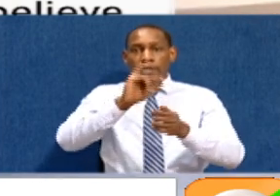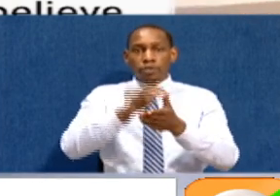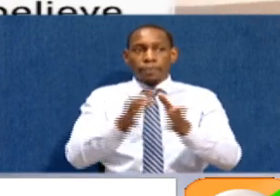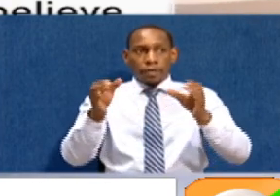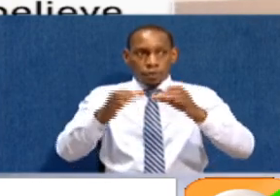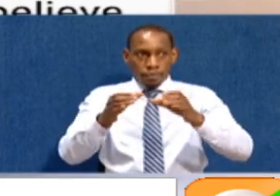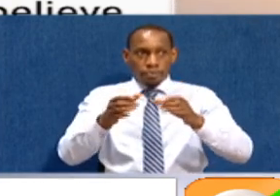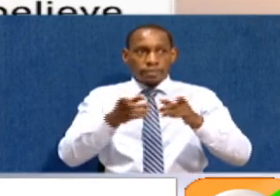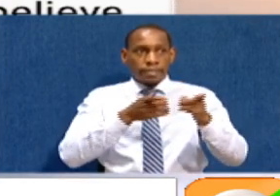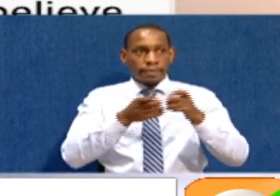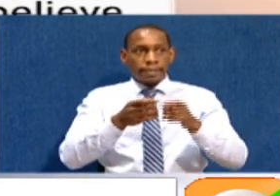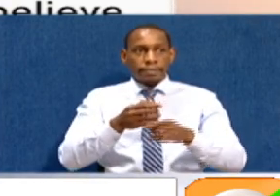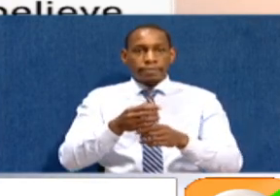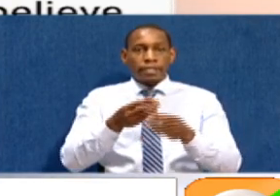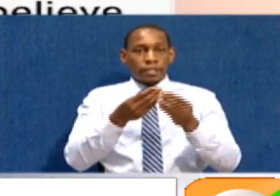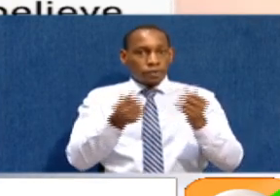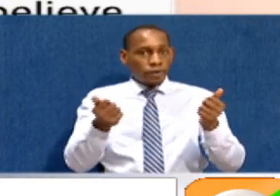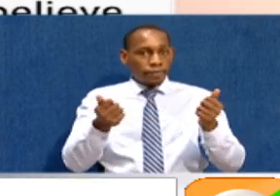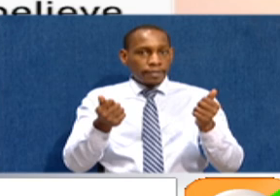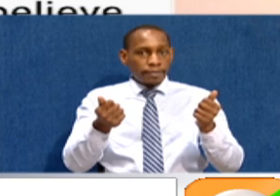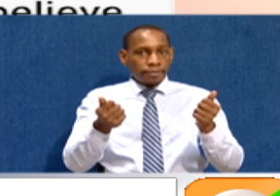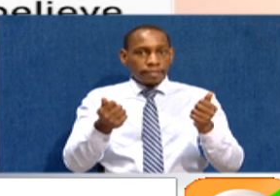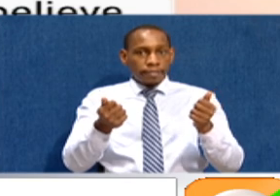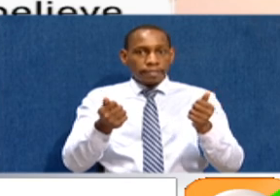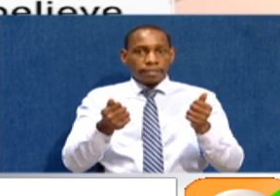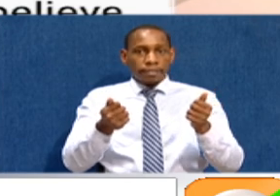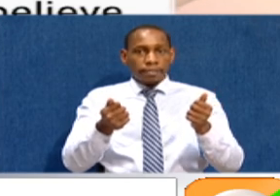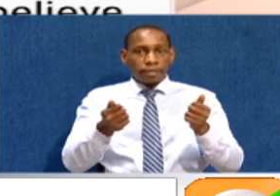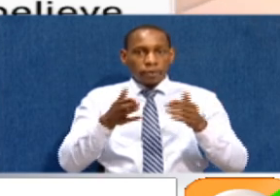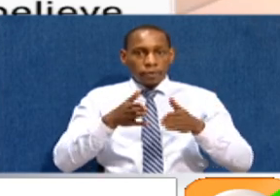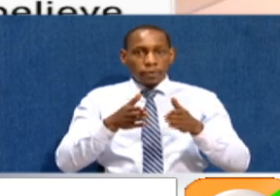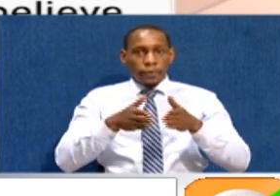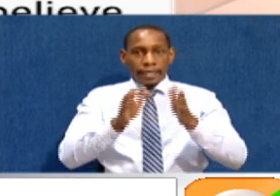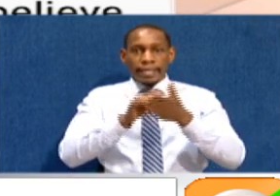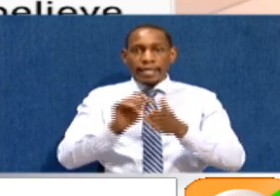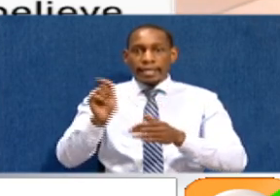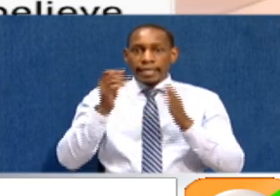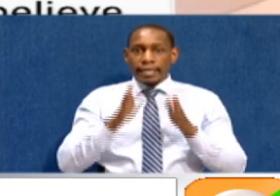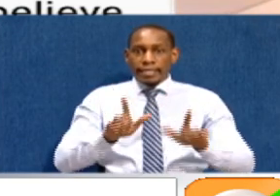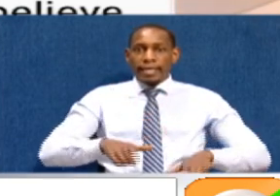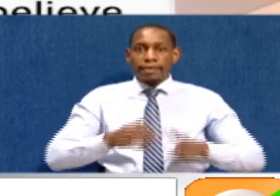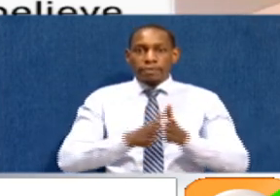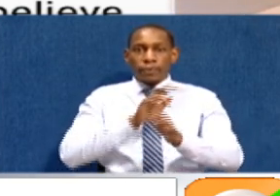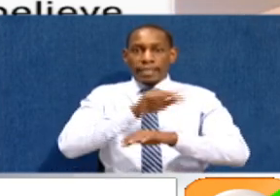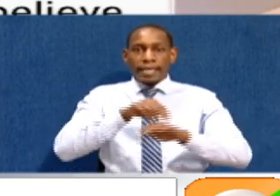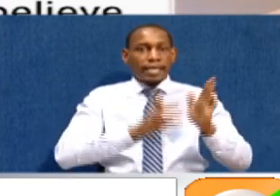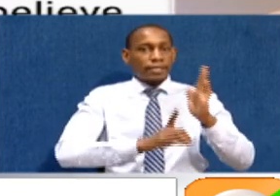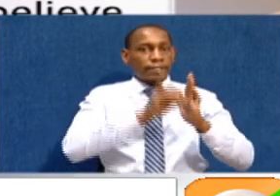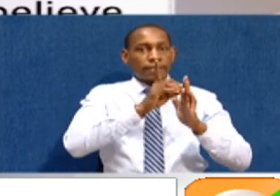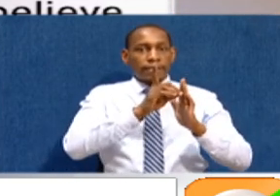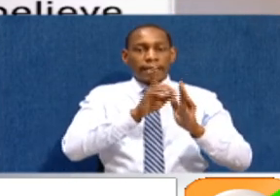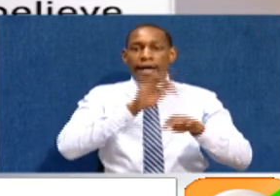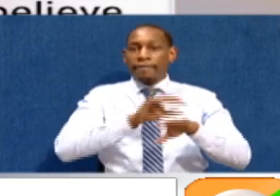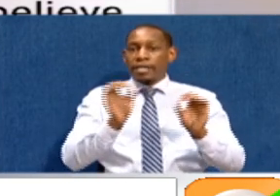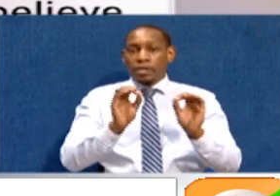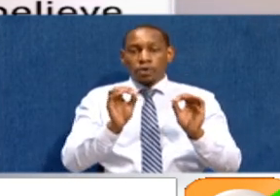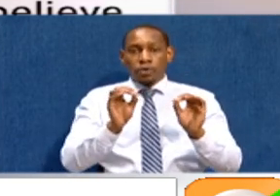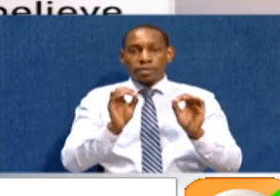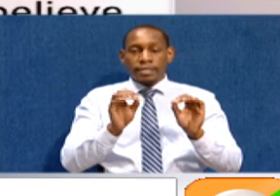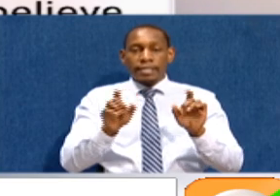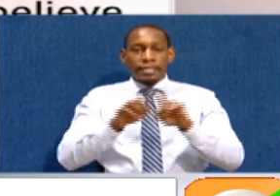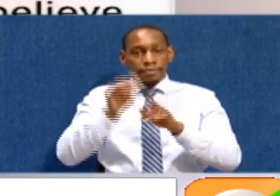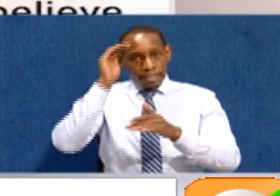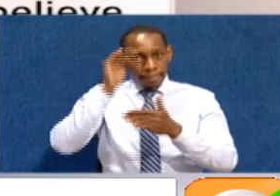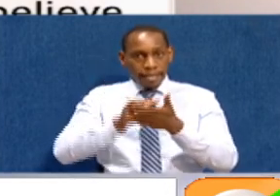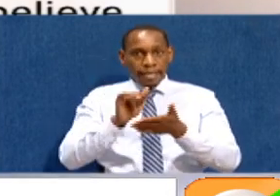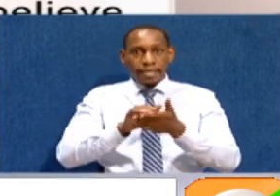within the Jubilee administration needs to be resolved in a matter or in a manner that Kenyans' lives and national development is not jeopardized. I still